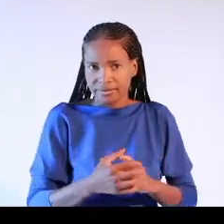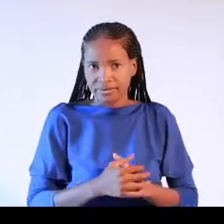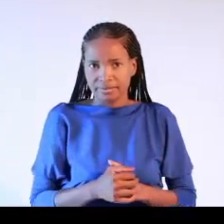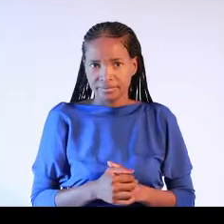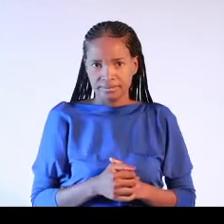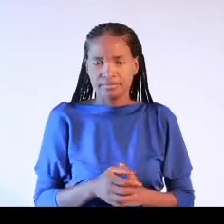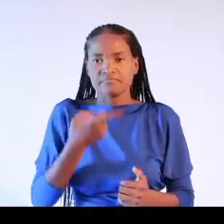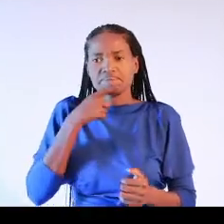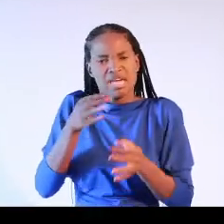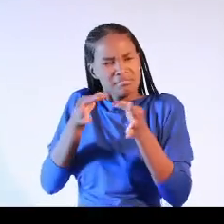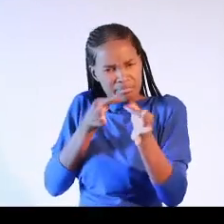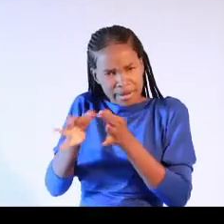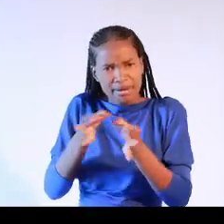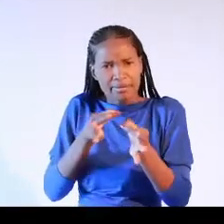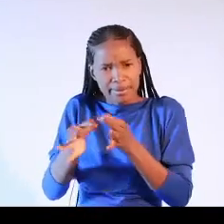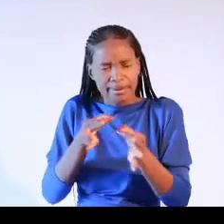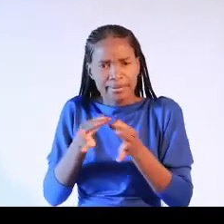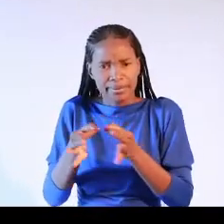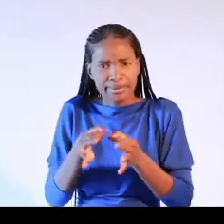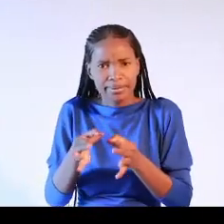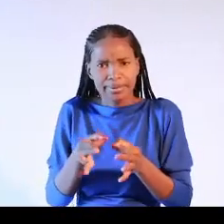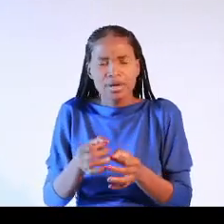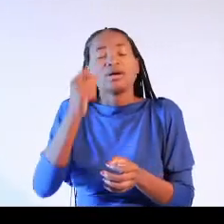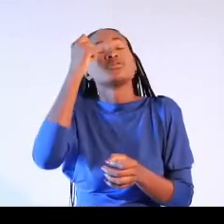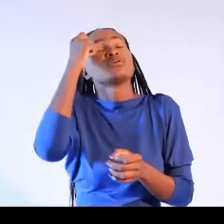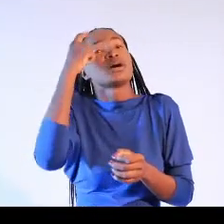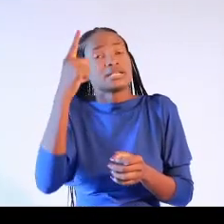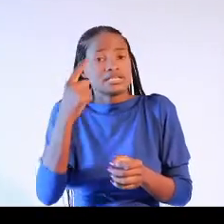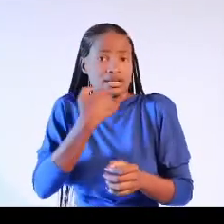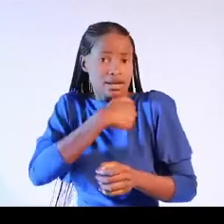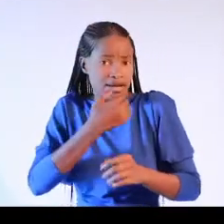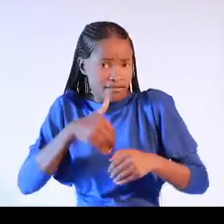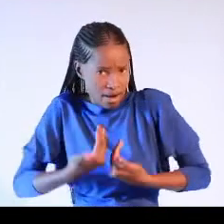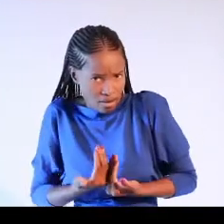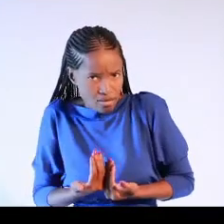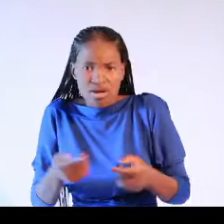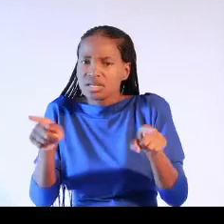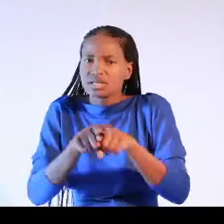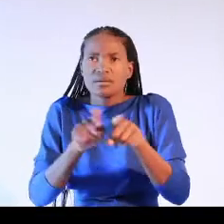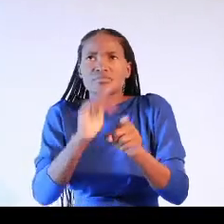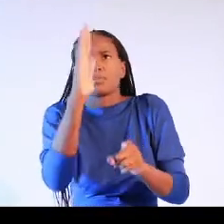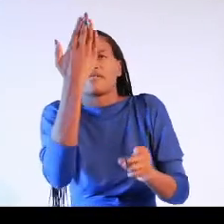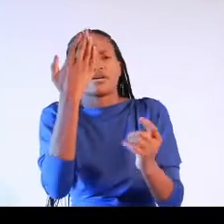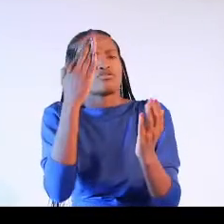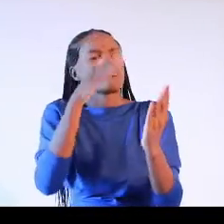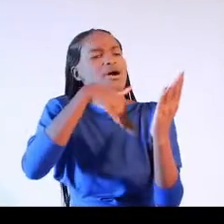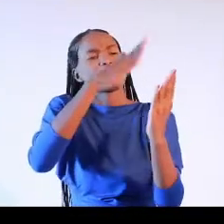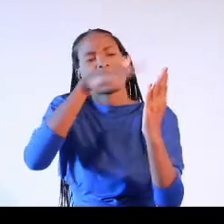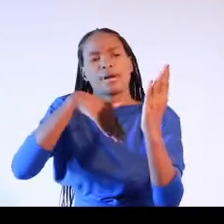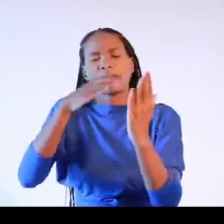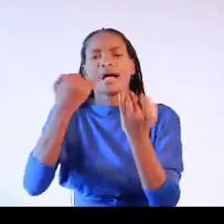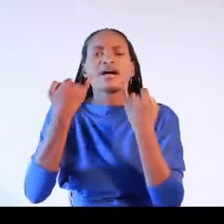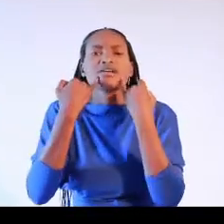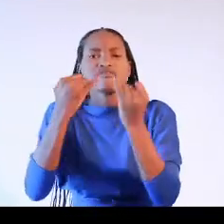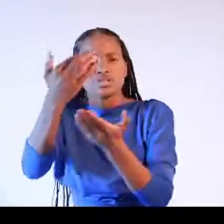He explained to us that understanding our situation is like painting a picture. If you collect